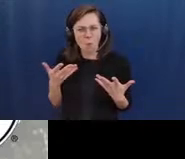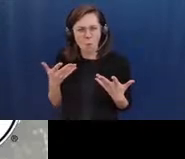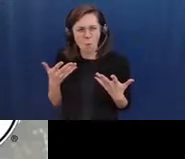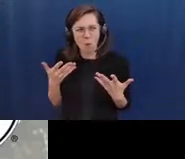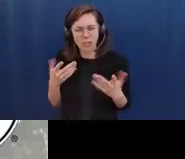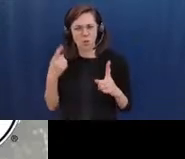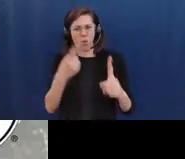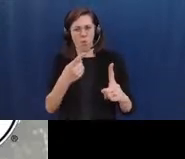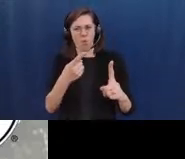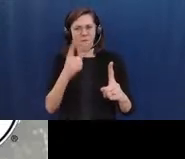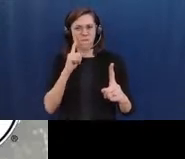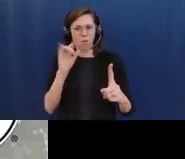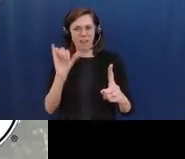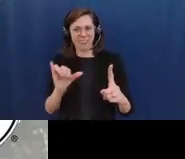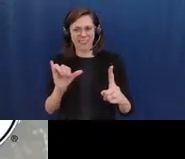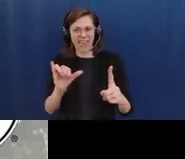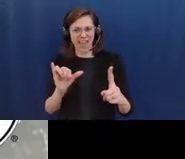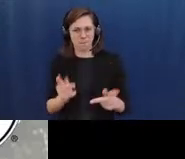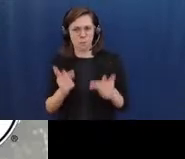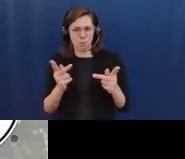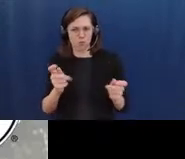change?